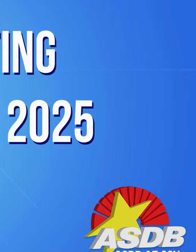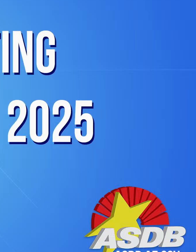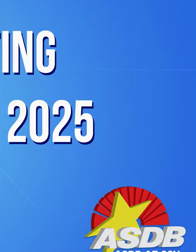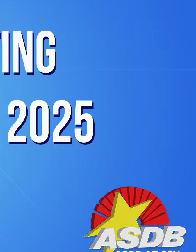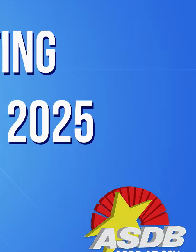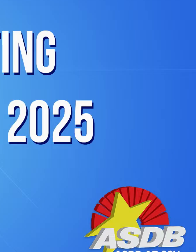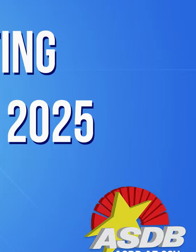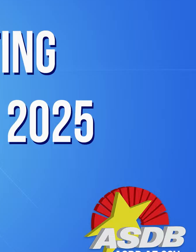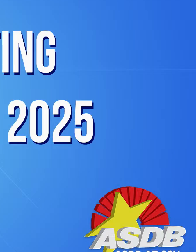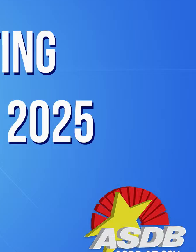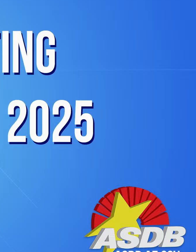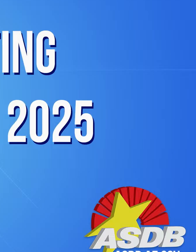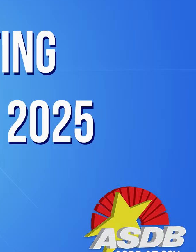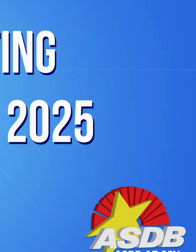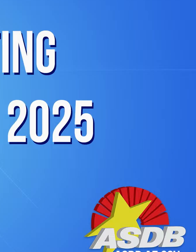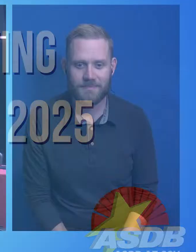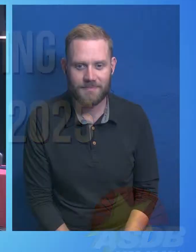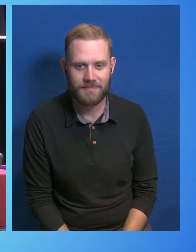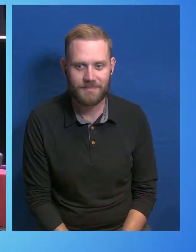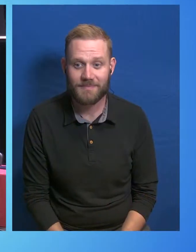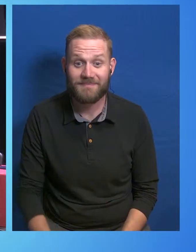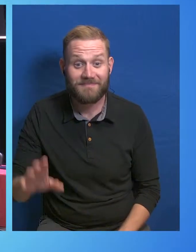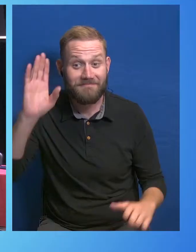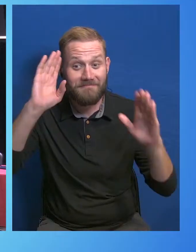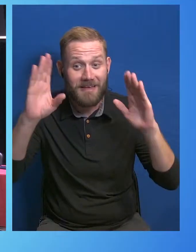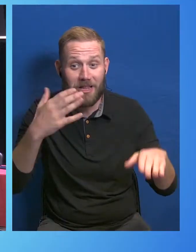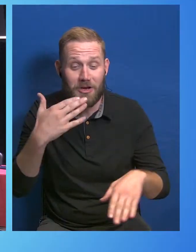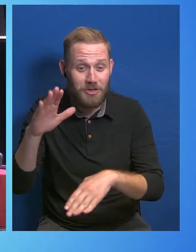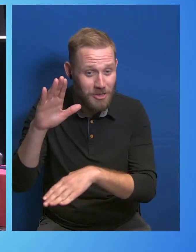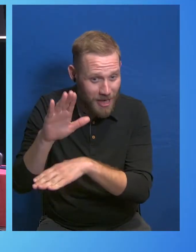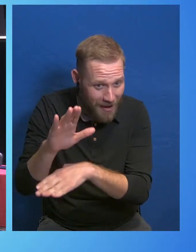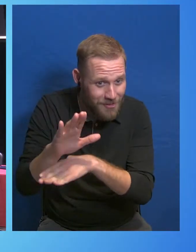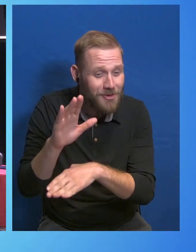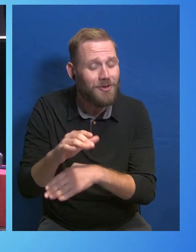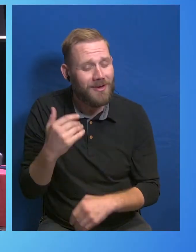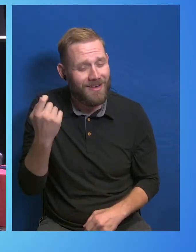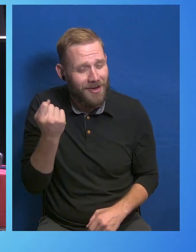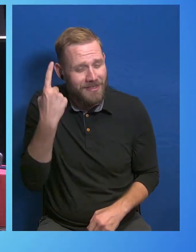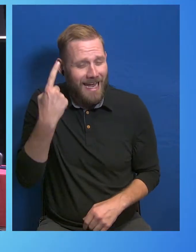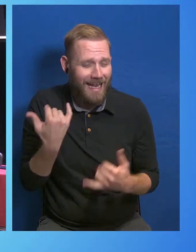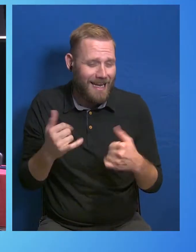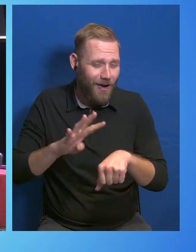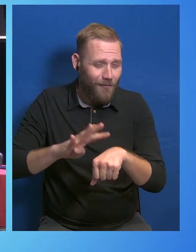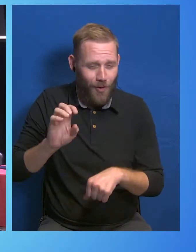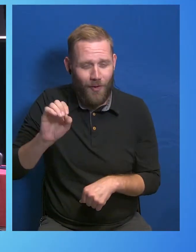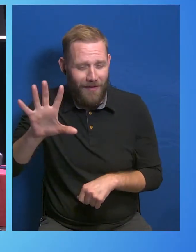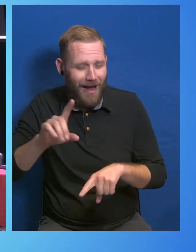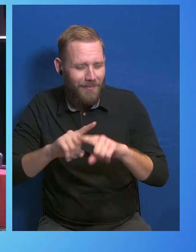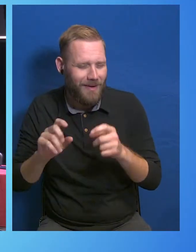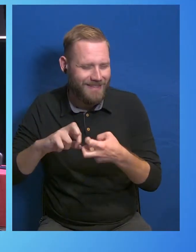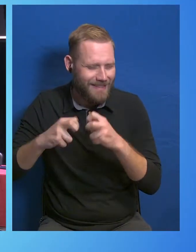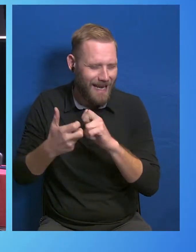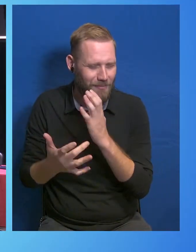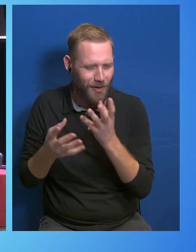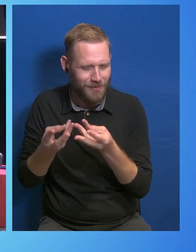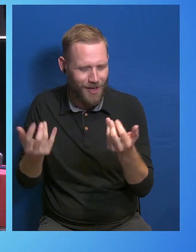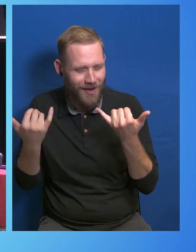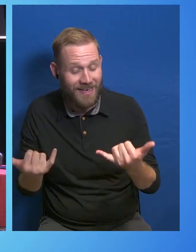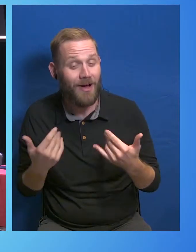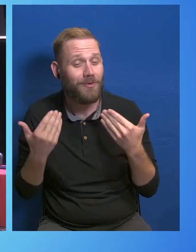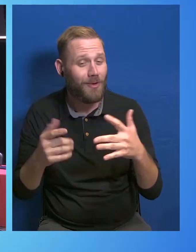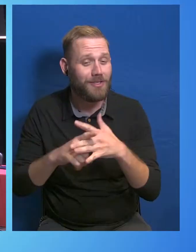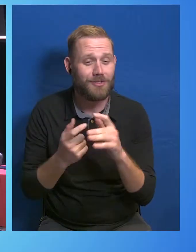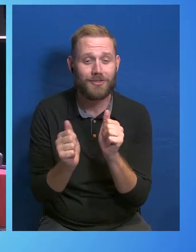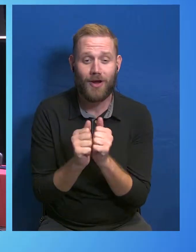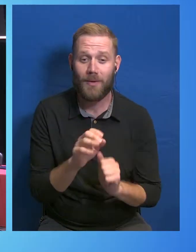Hello and good afternoon. It is now 4:05 after a few technical difficulties, and we are going to start the meeting of the Board of Directors.